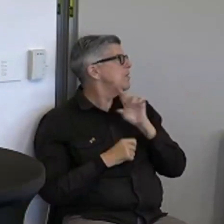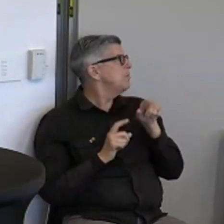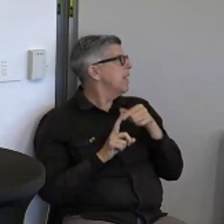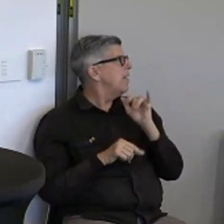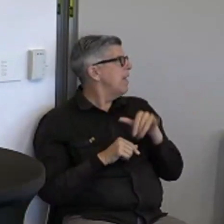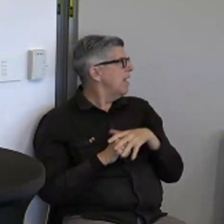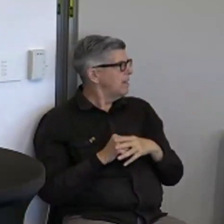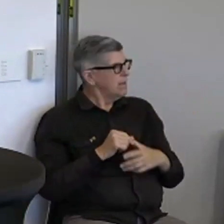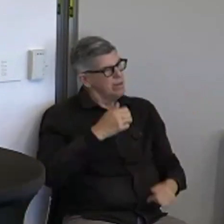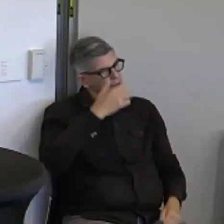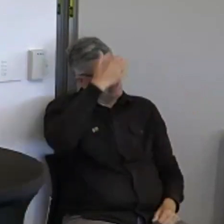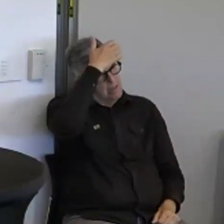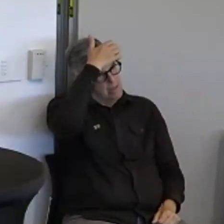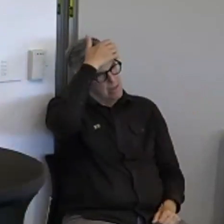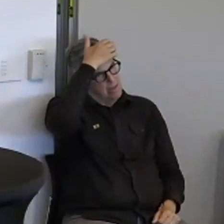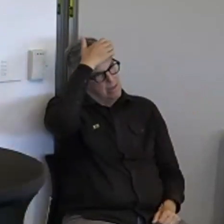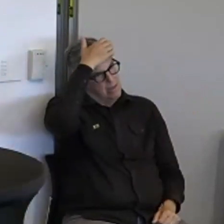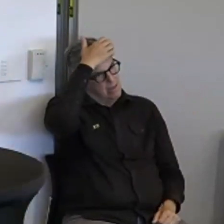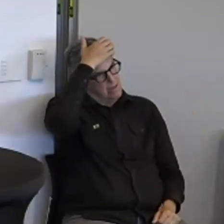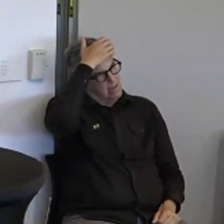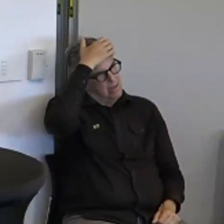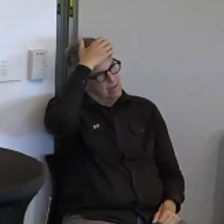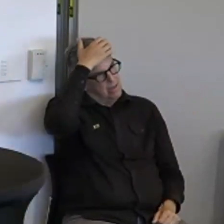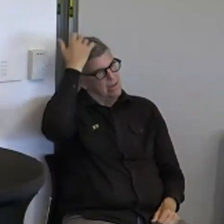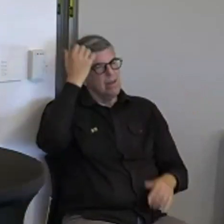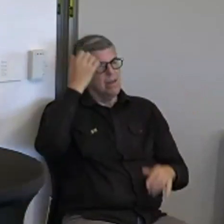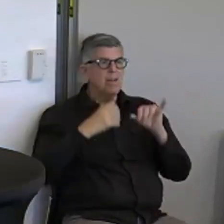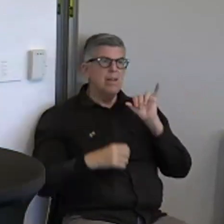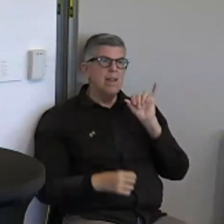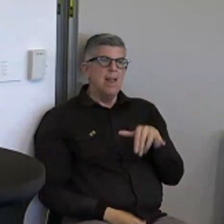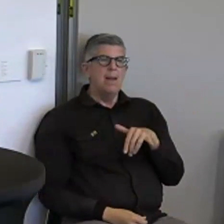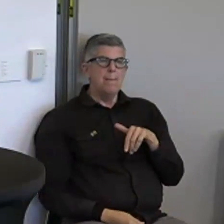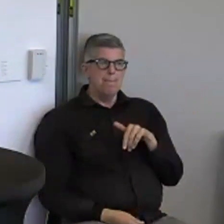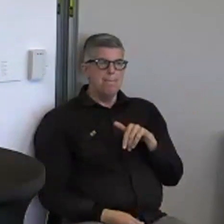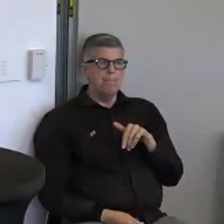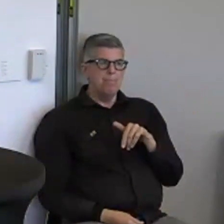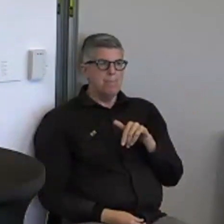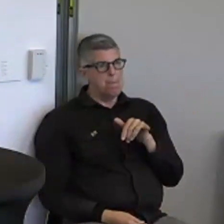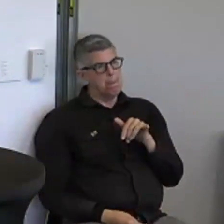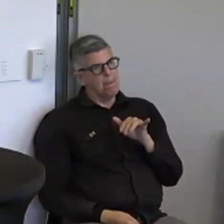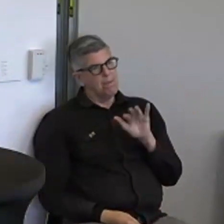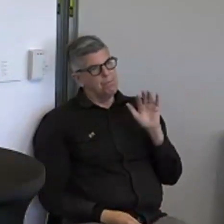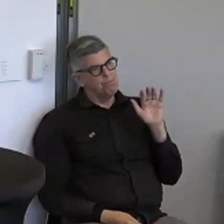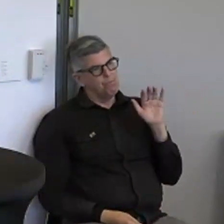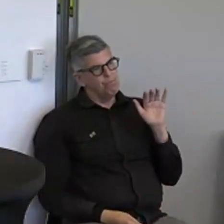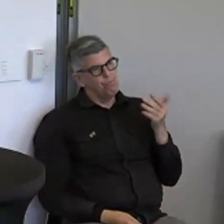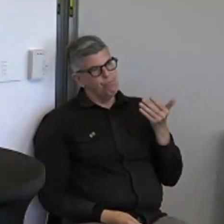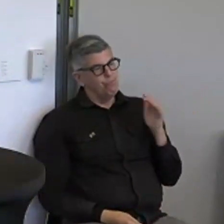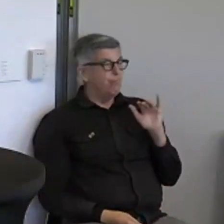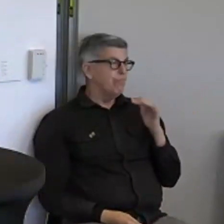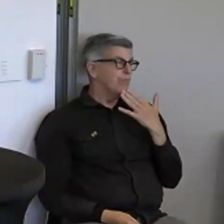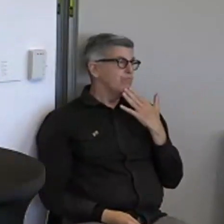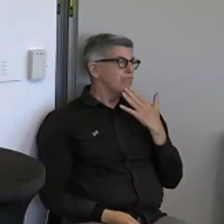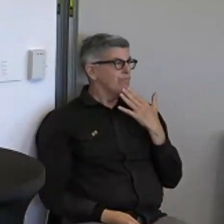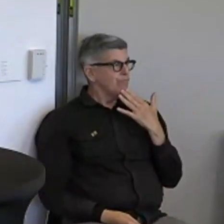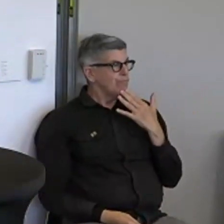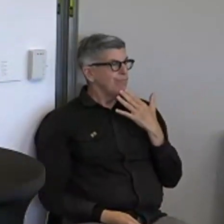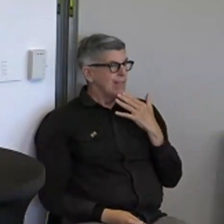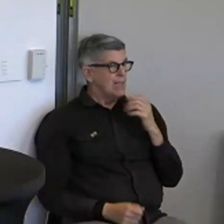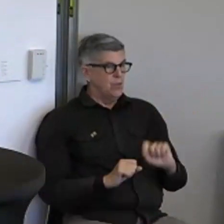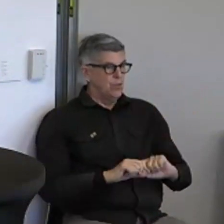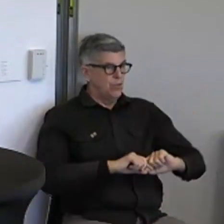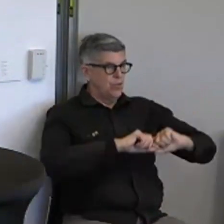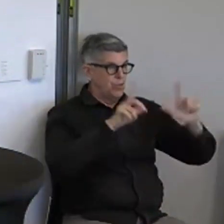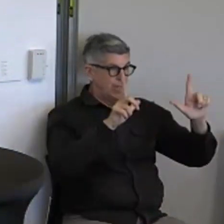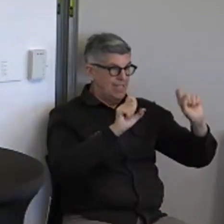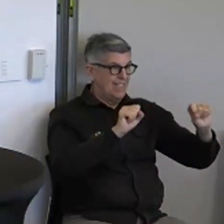than anything, just that is to me that seems like because screens handle that really